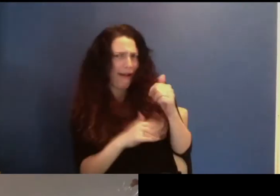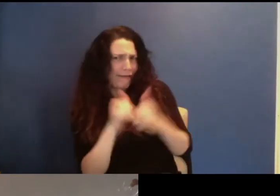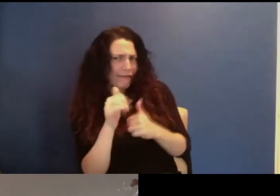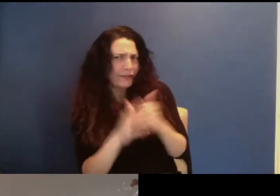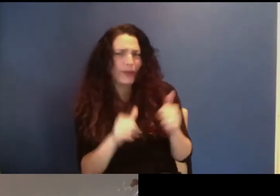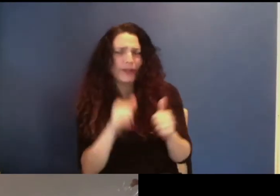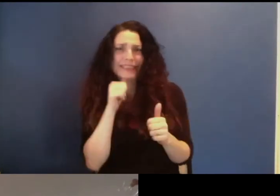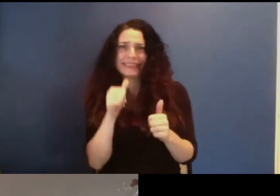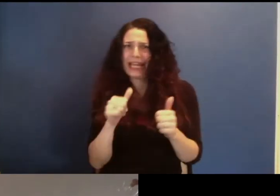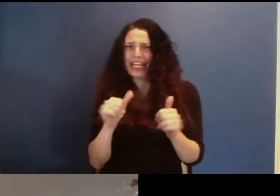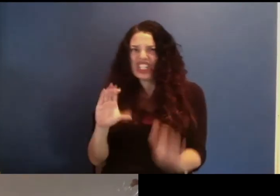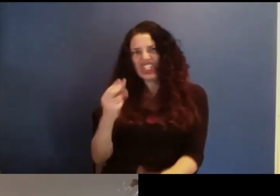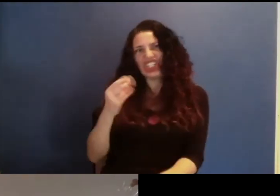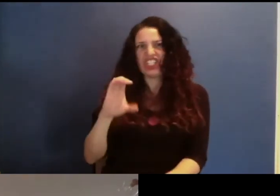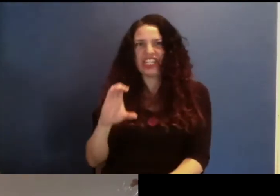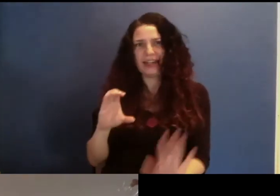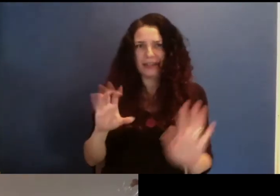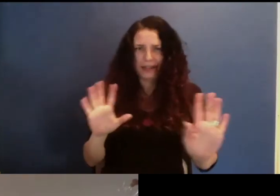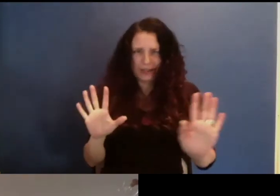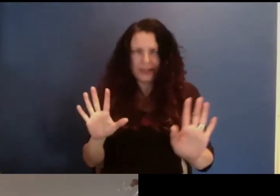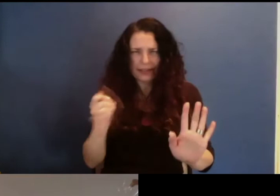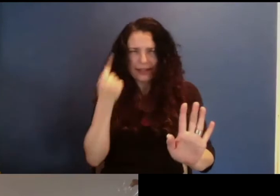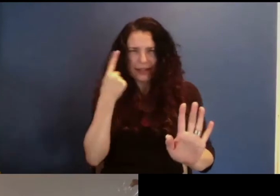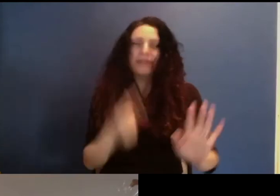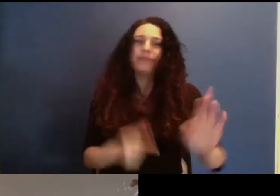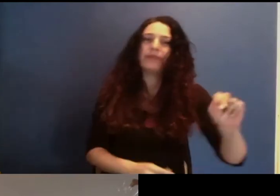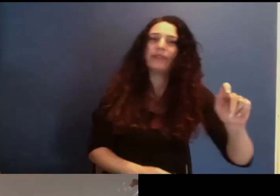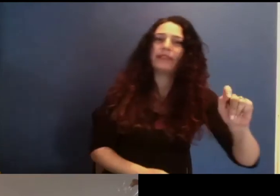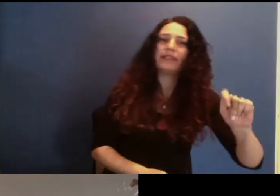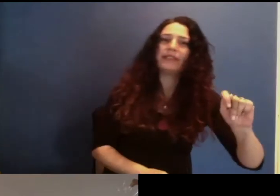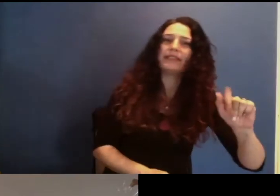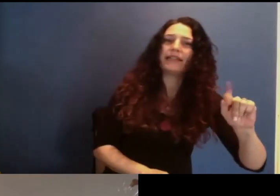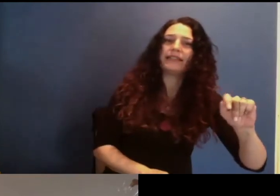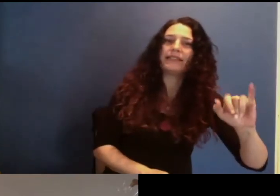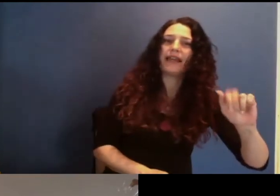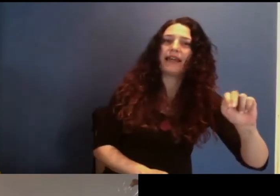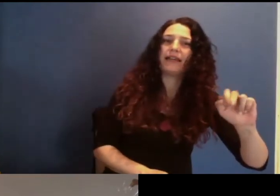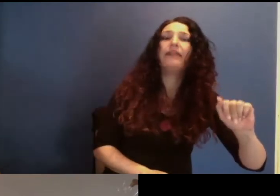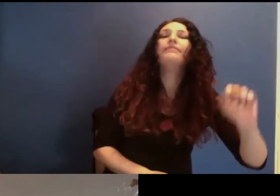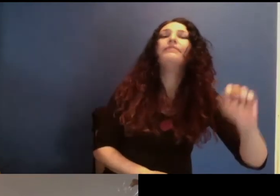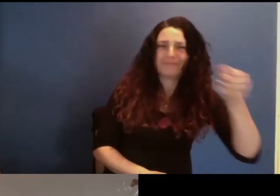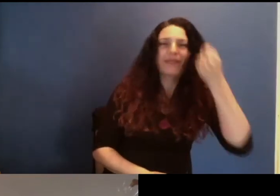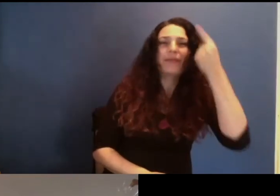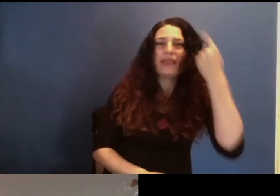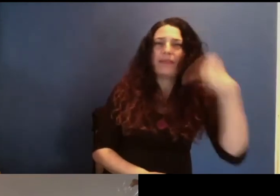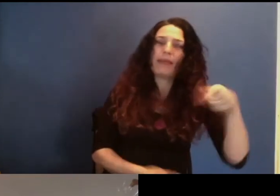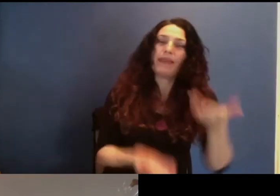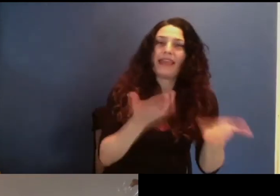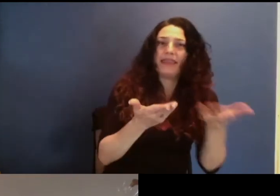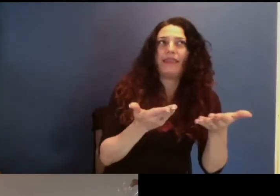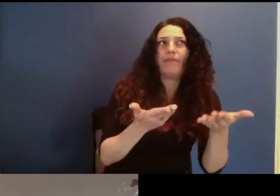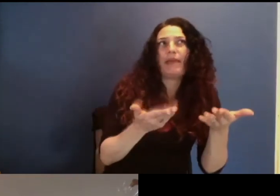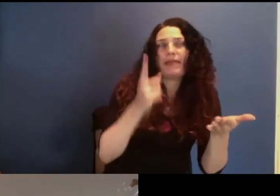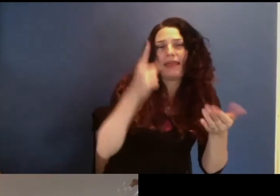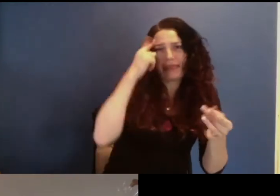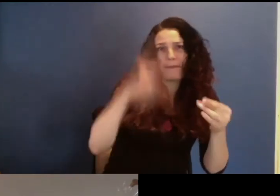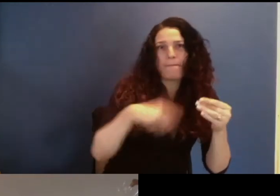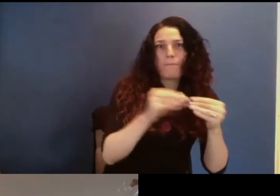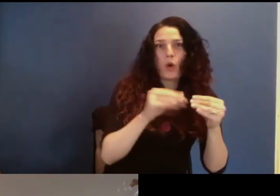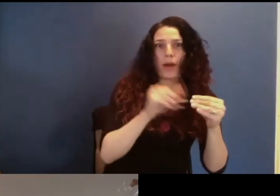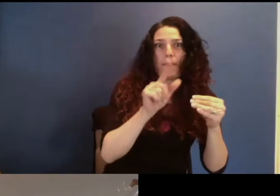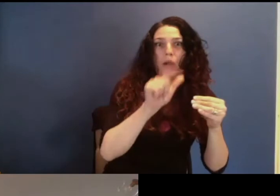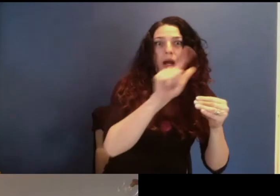what I mean? Yeah, it's like they almost think about their immortality opposed to thinking it as something vibrant